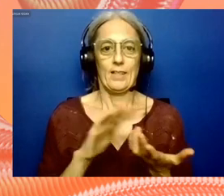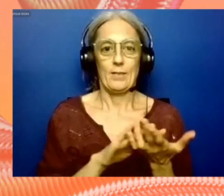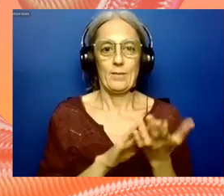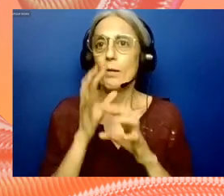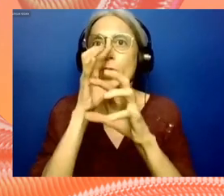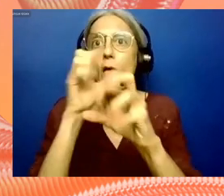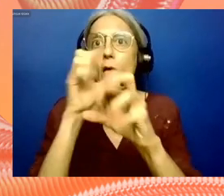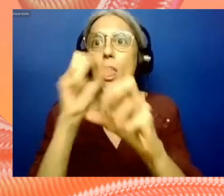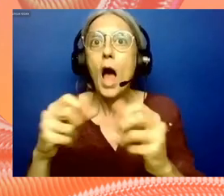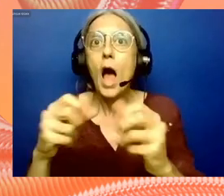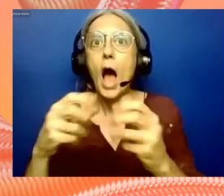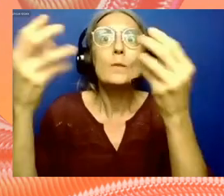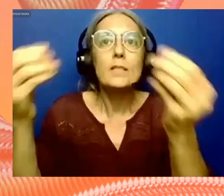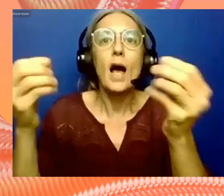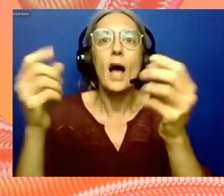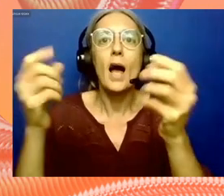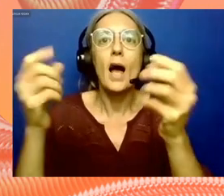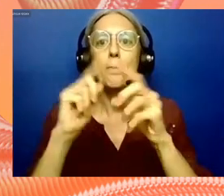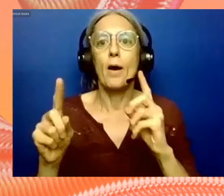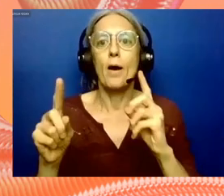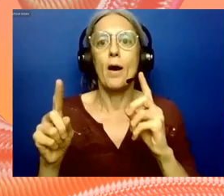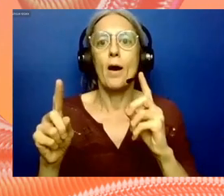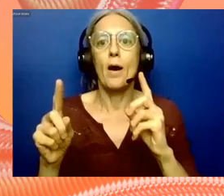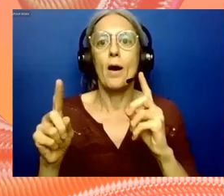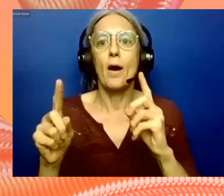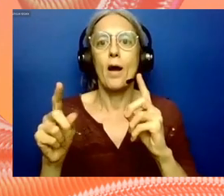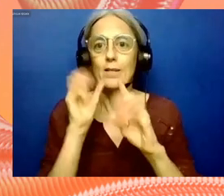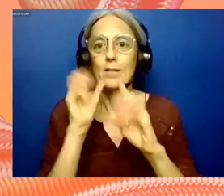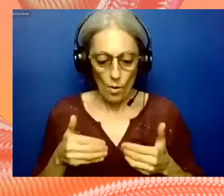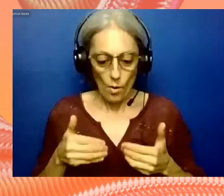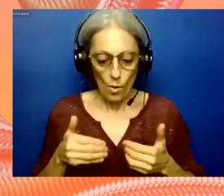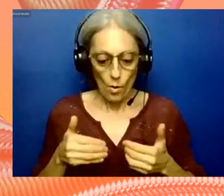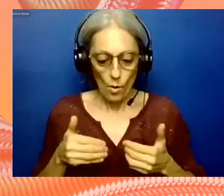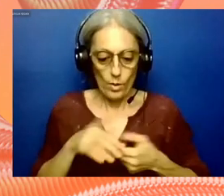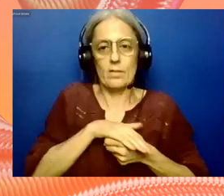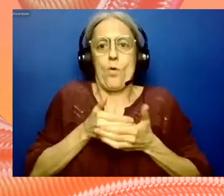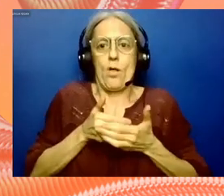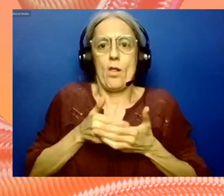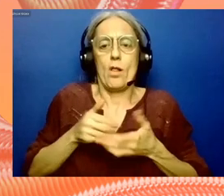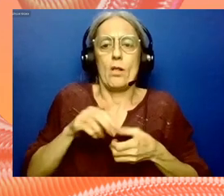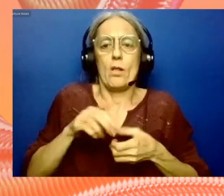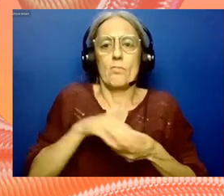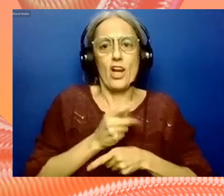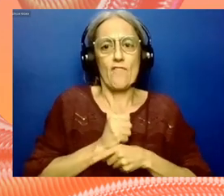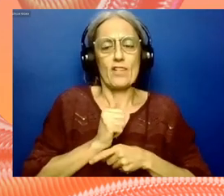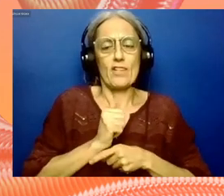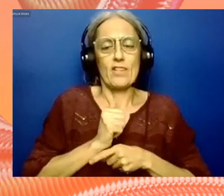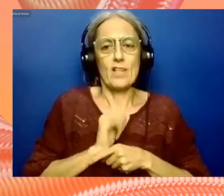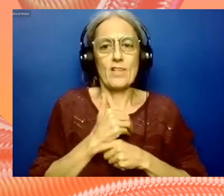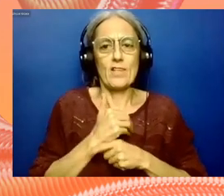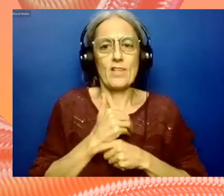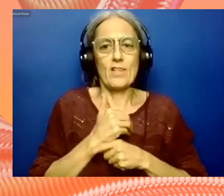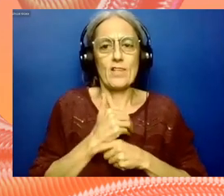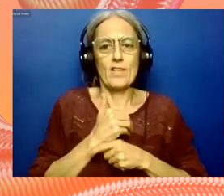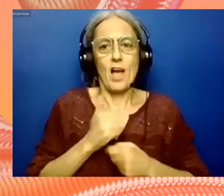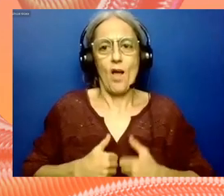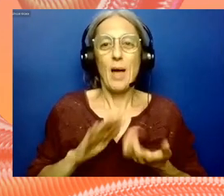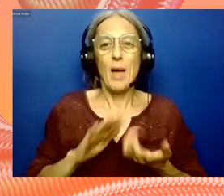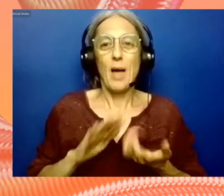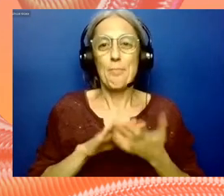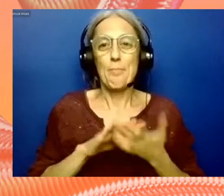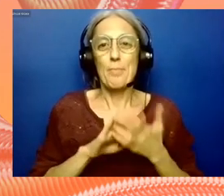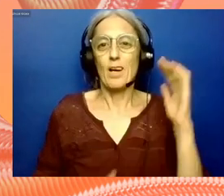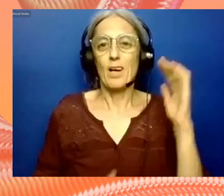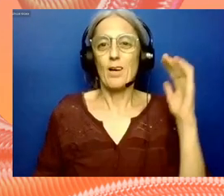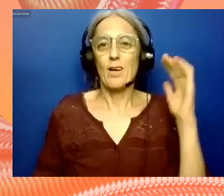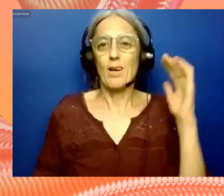then I think we always have to just be in that balance. Like, am I so far out that the things around me are not